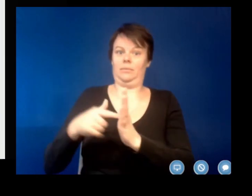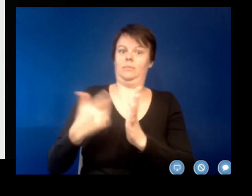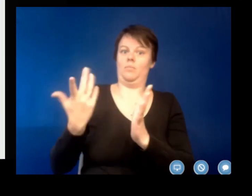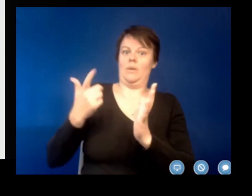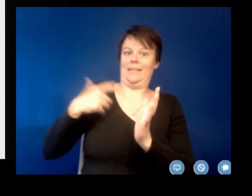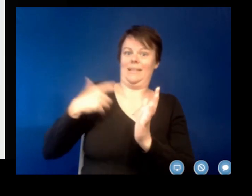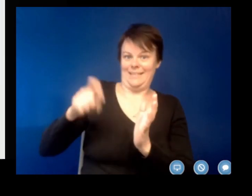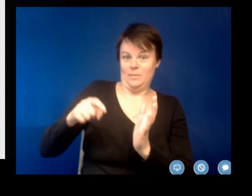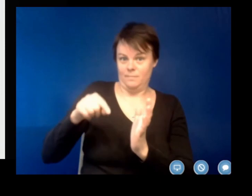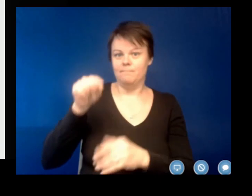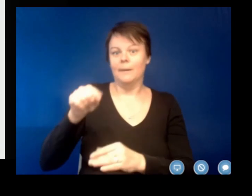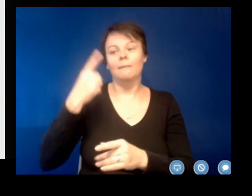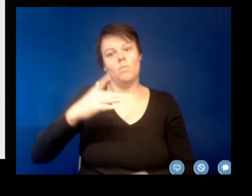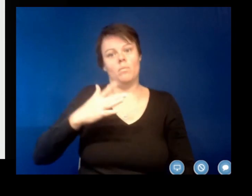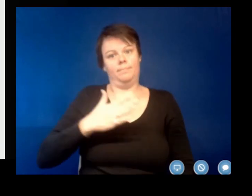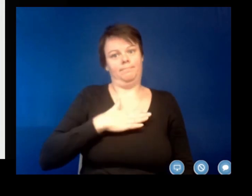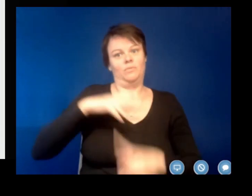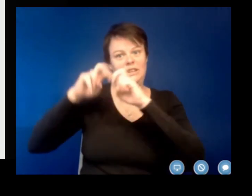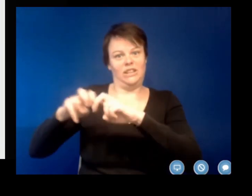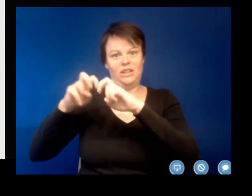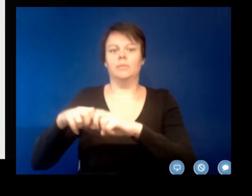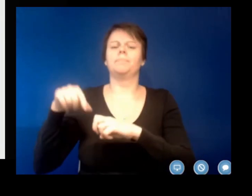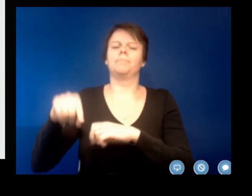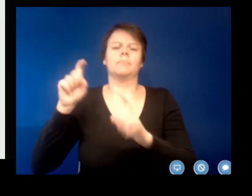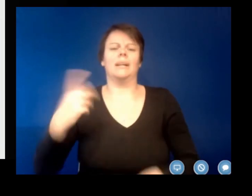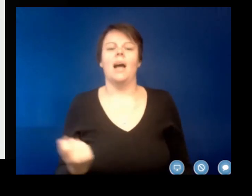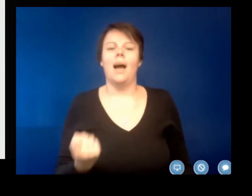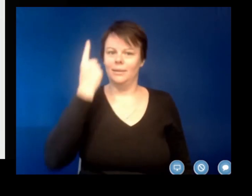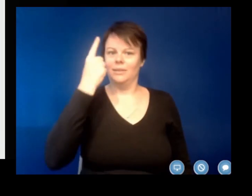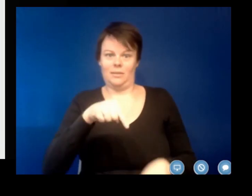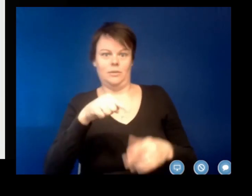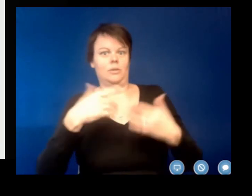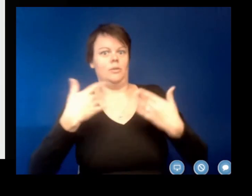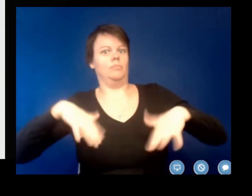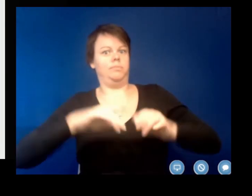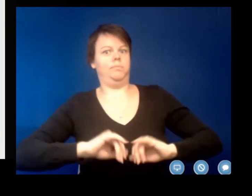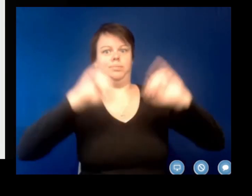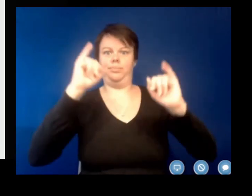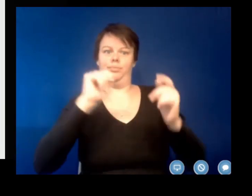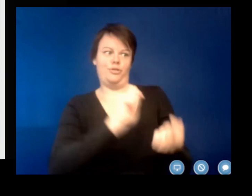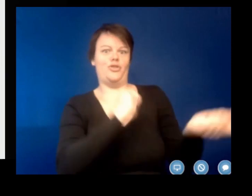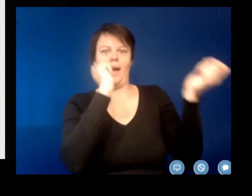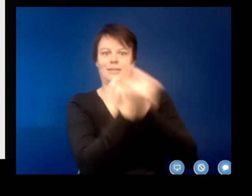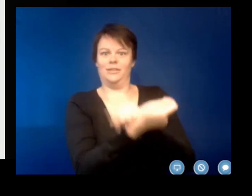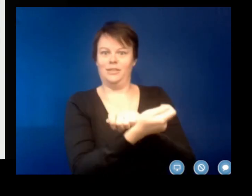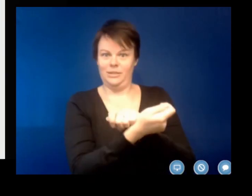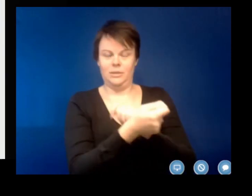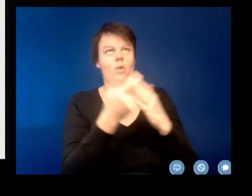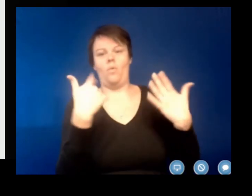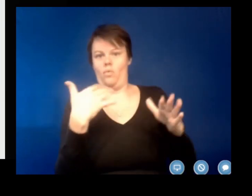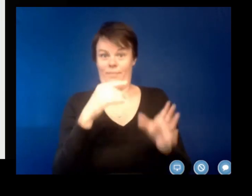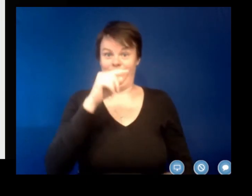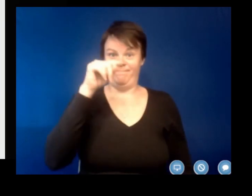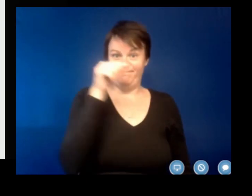from my understanding, an essential task for our research is to understand these dramatic